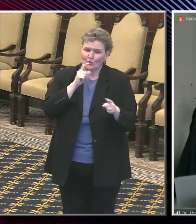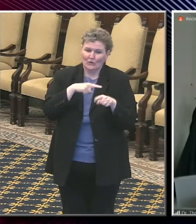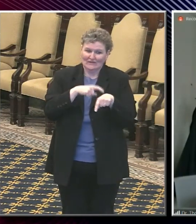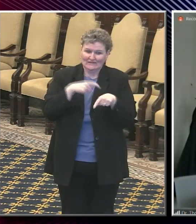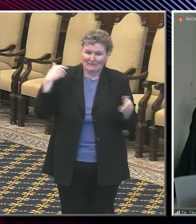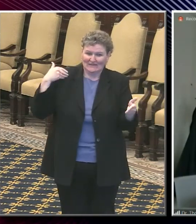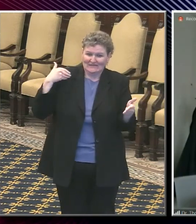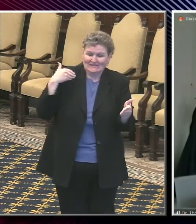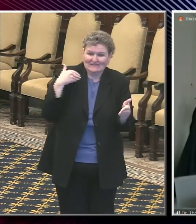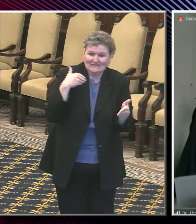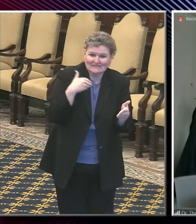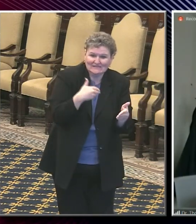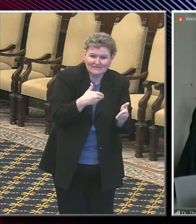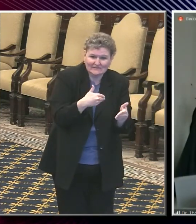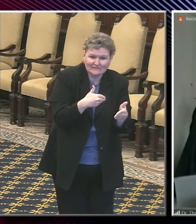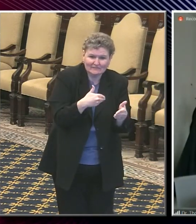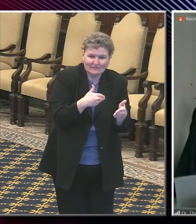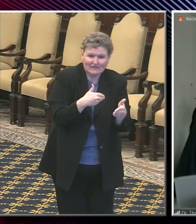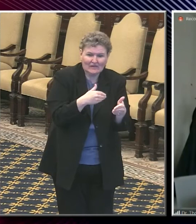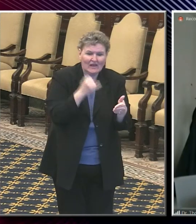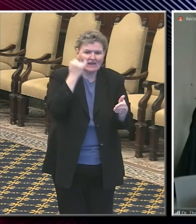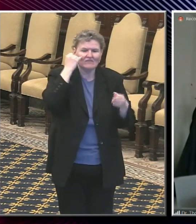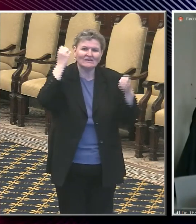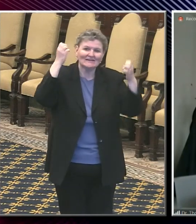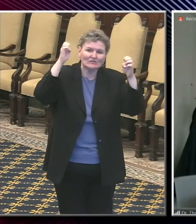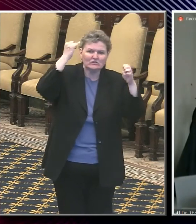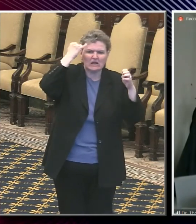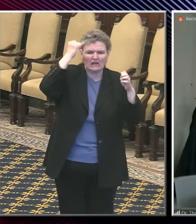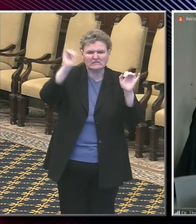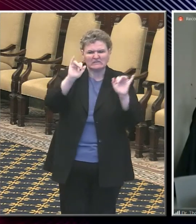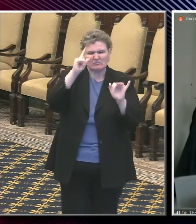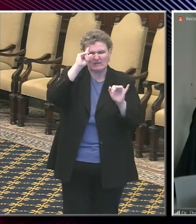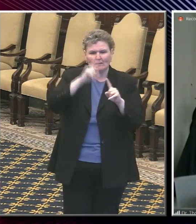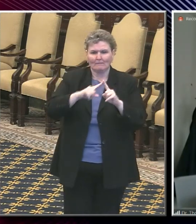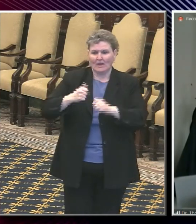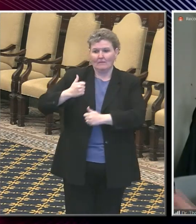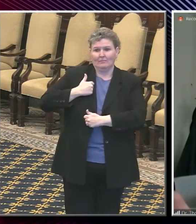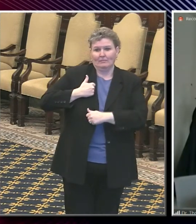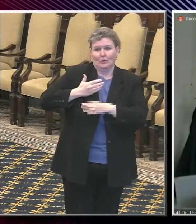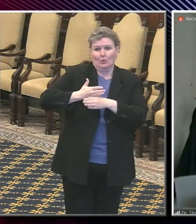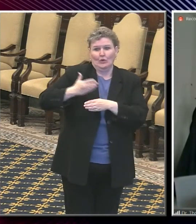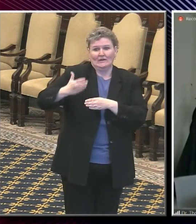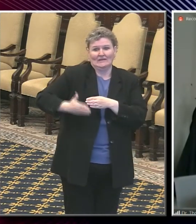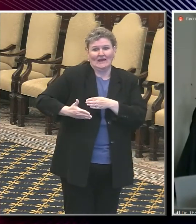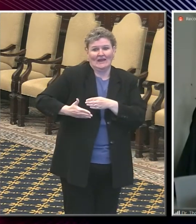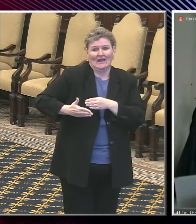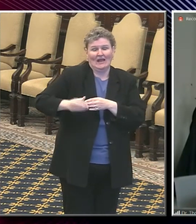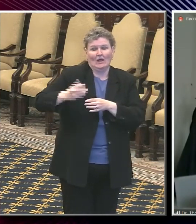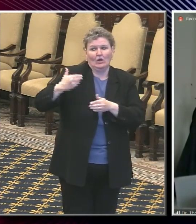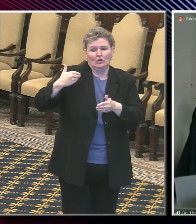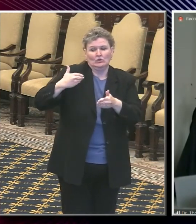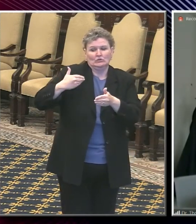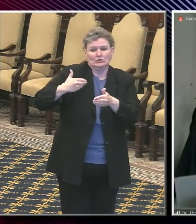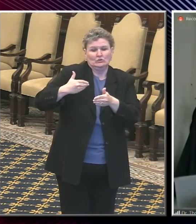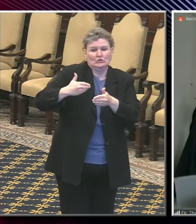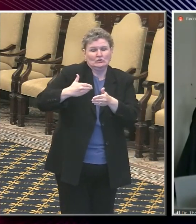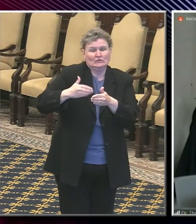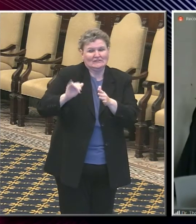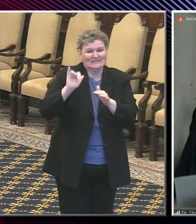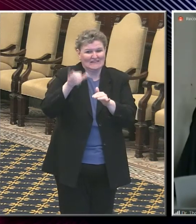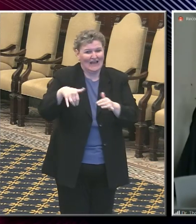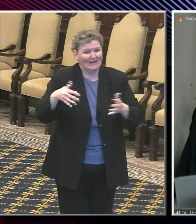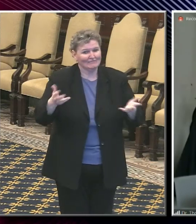it's not a money issue, it's a testing supplies, but obviously if you don't have the money, you can't buy the supplies, right? So can you make that